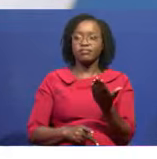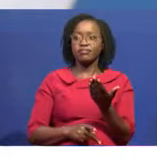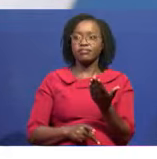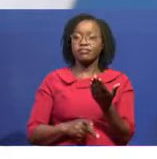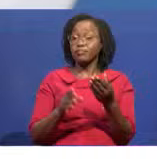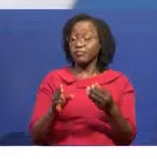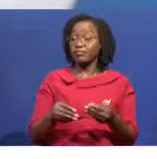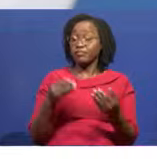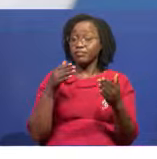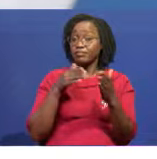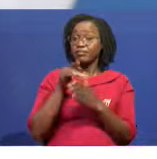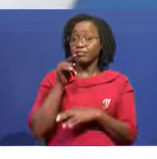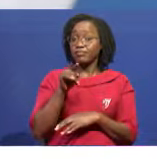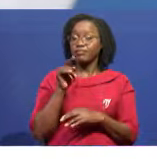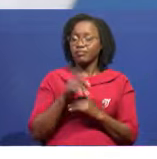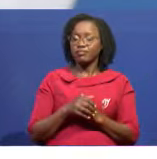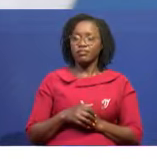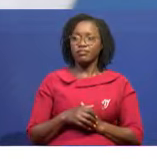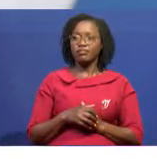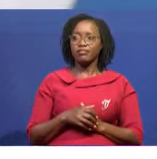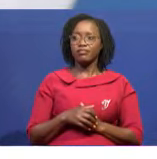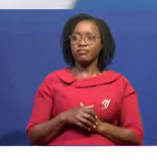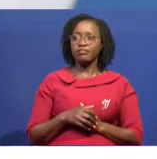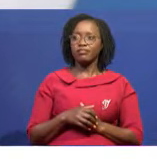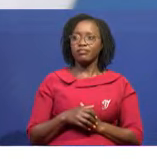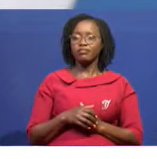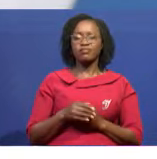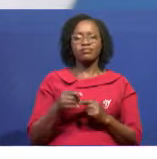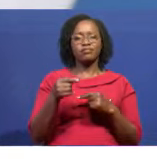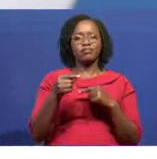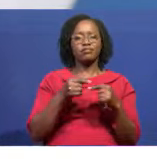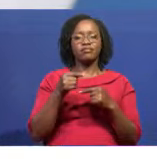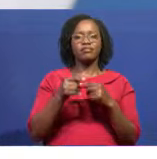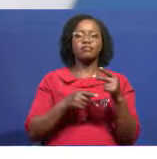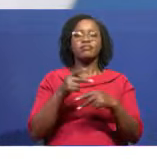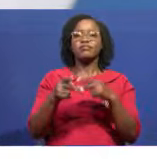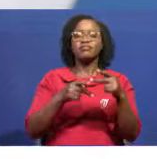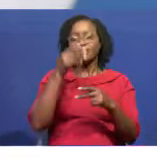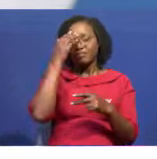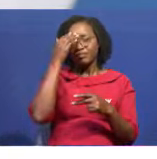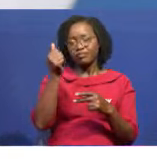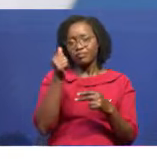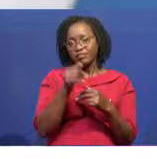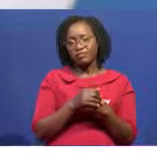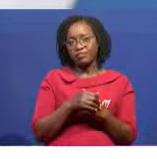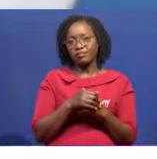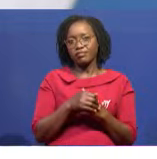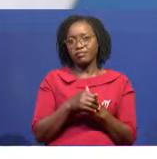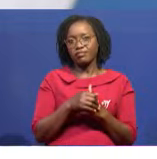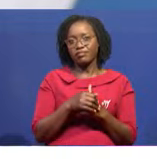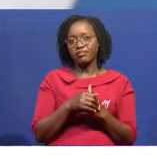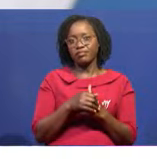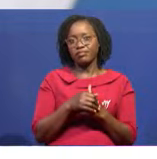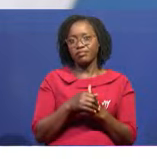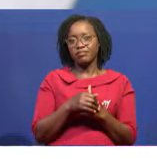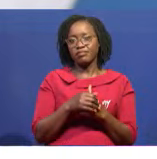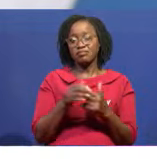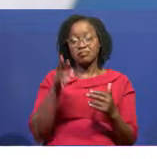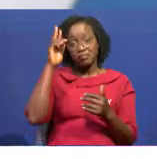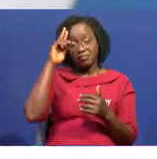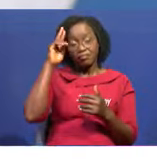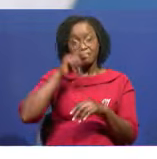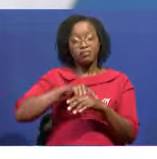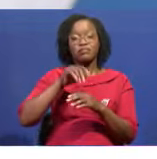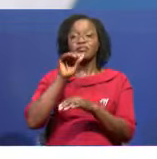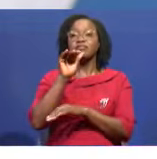be issued against you. So it's a very short process because of the obvious reason that when you're